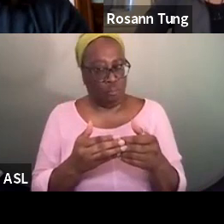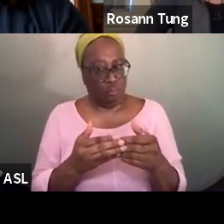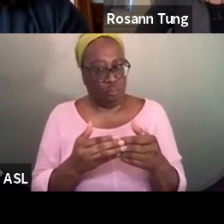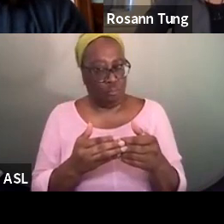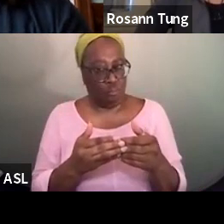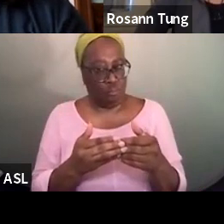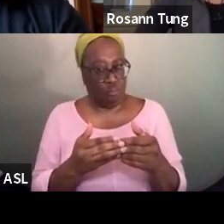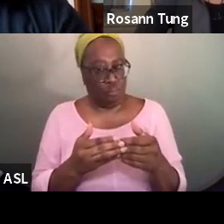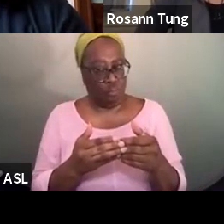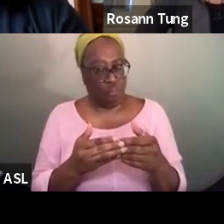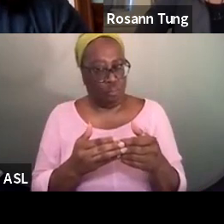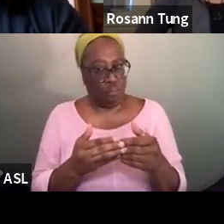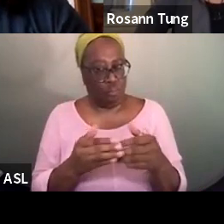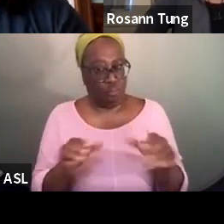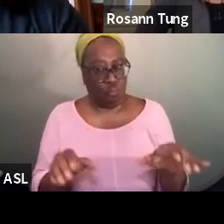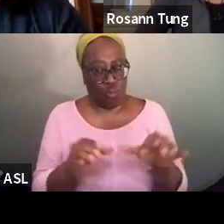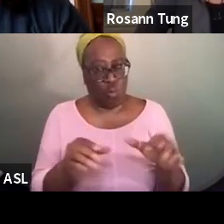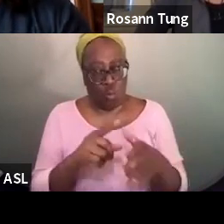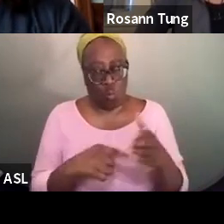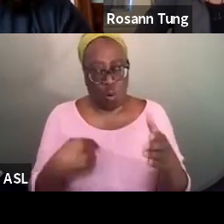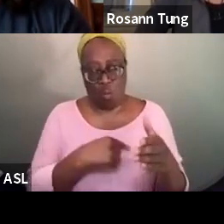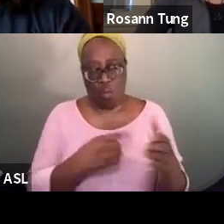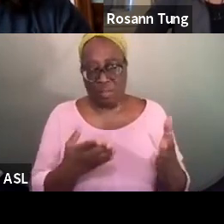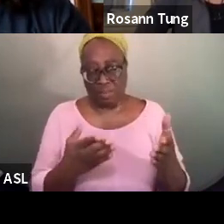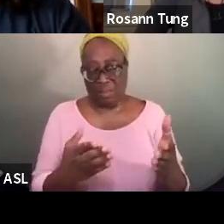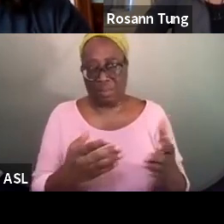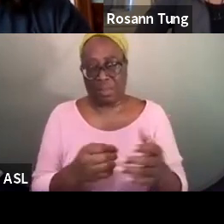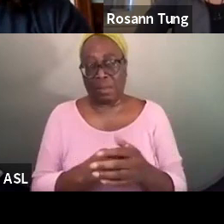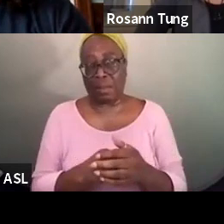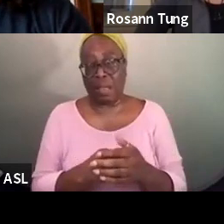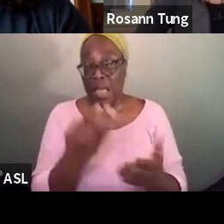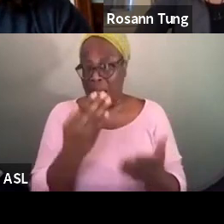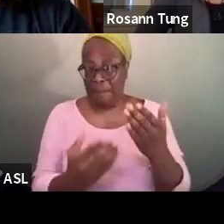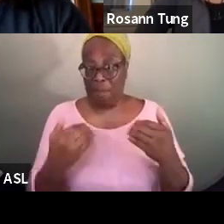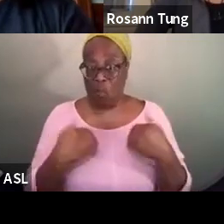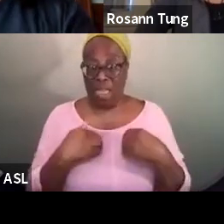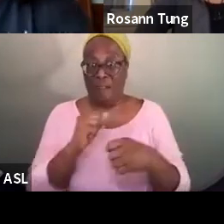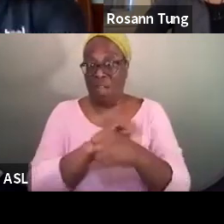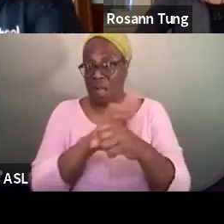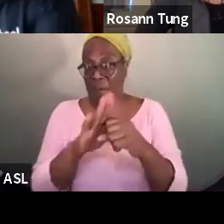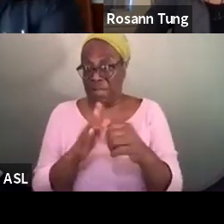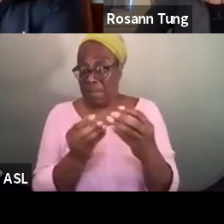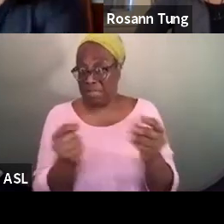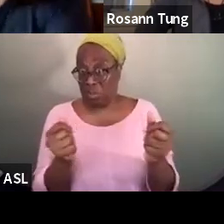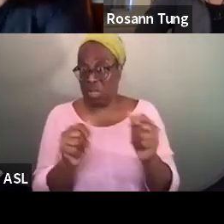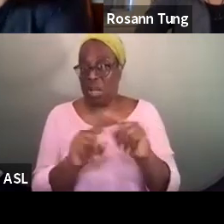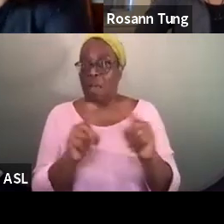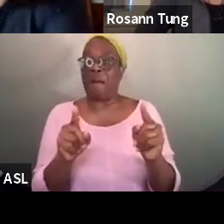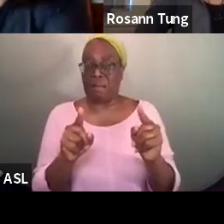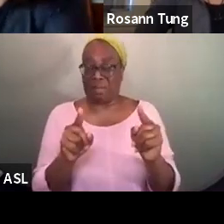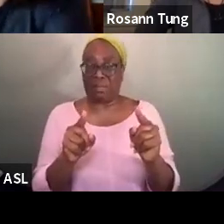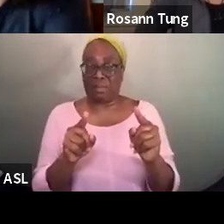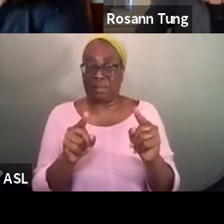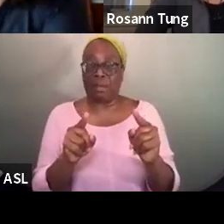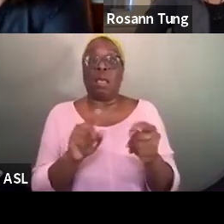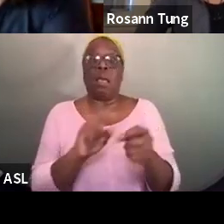utilize the fact that we think this is a pandemic solution, but that the practice reverts back